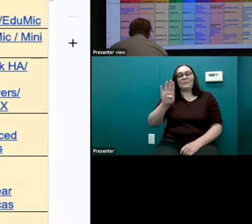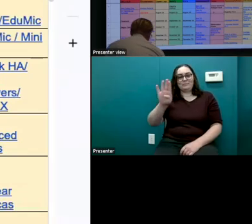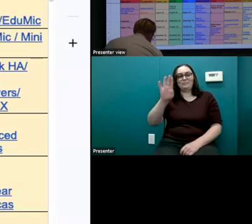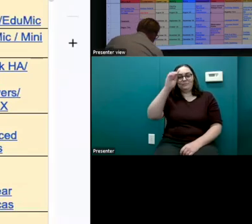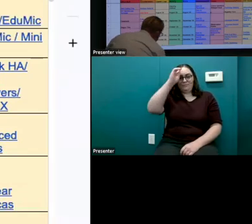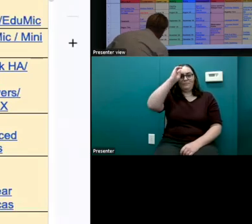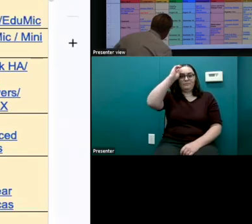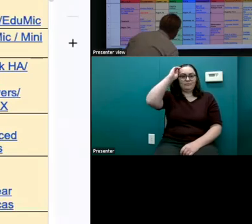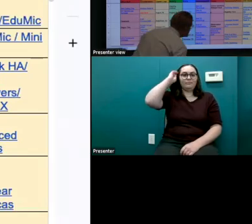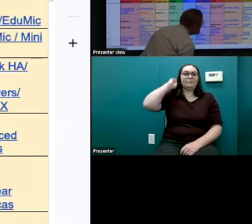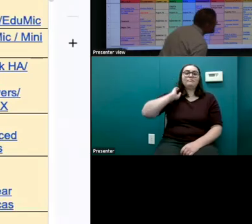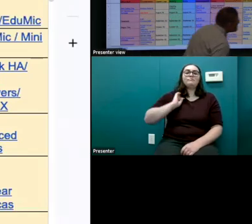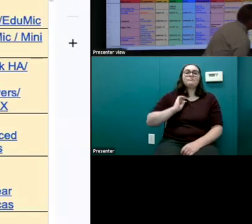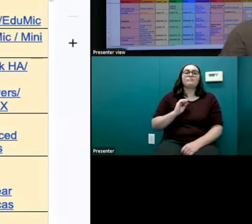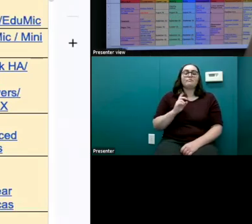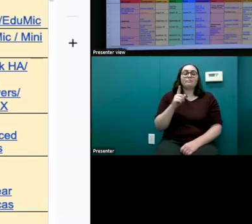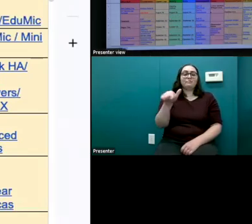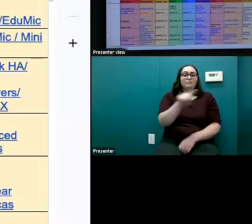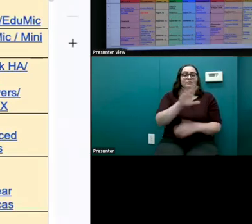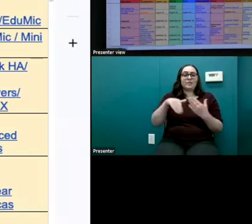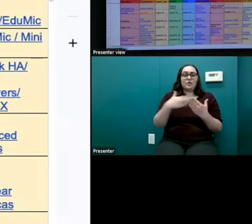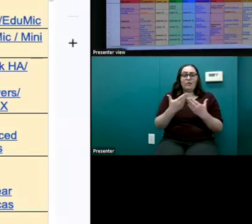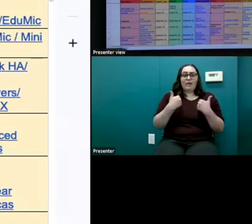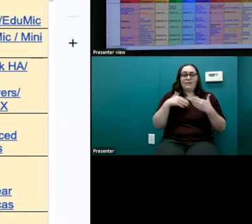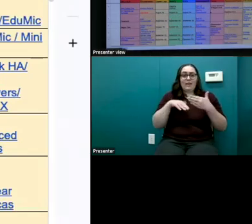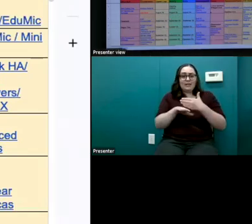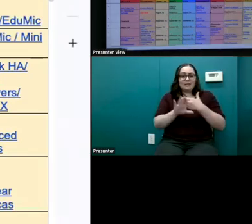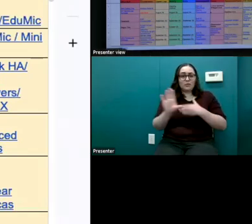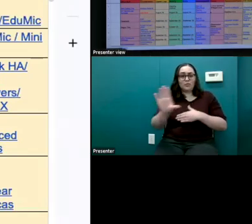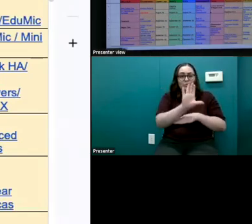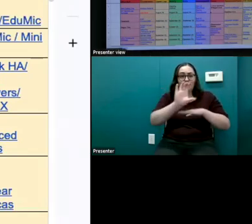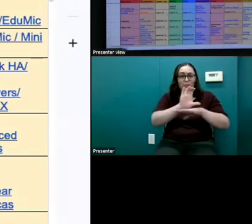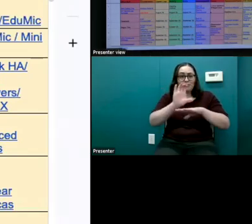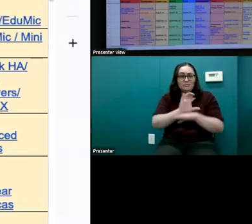So do you guys all have access to your computers?